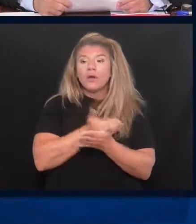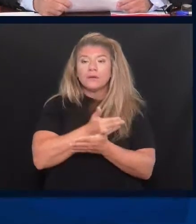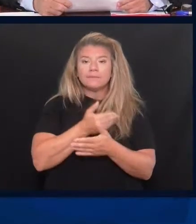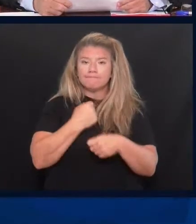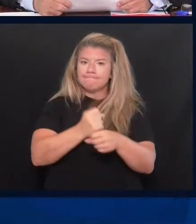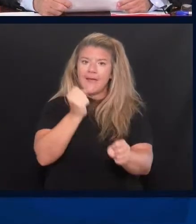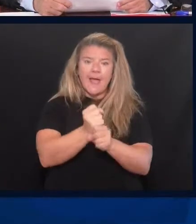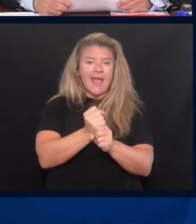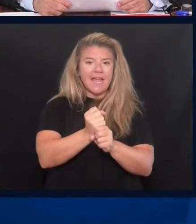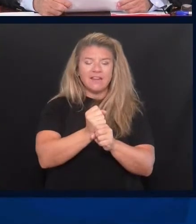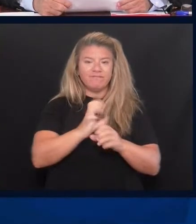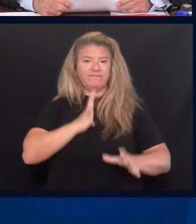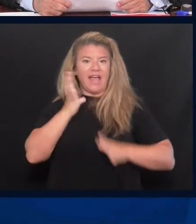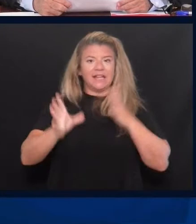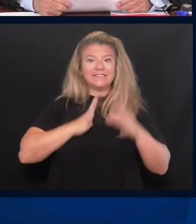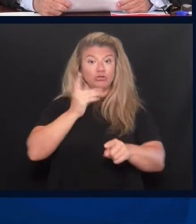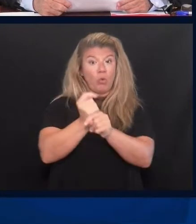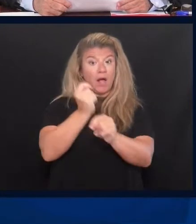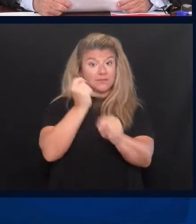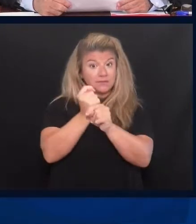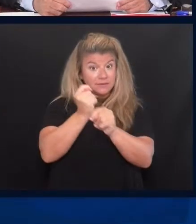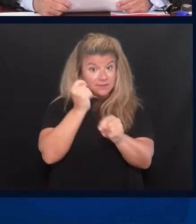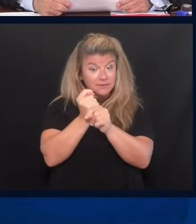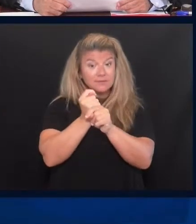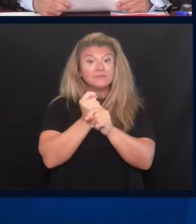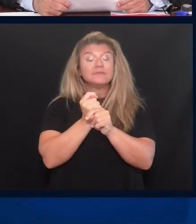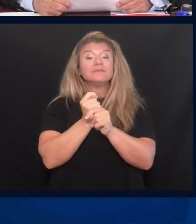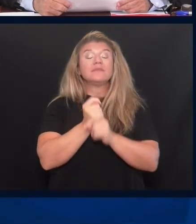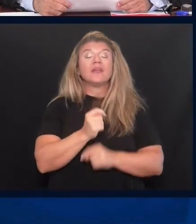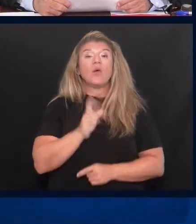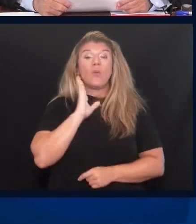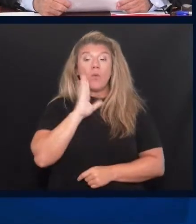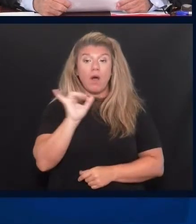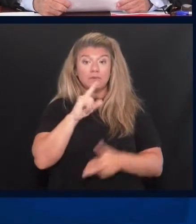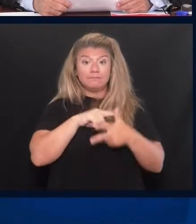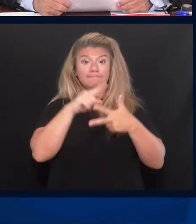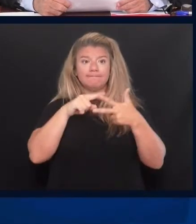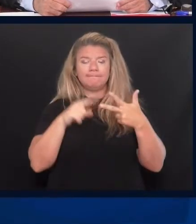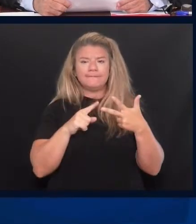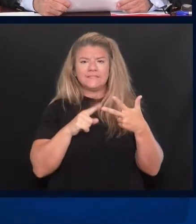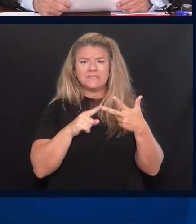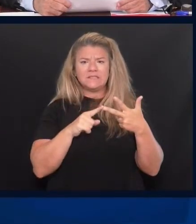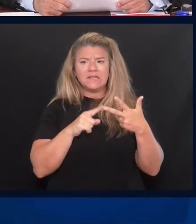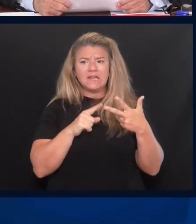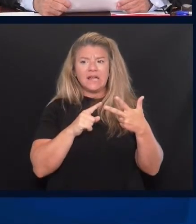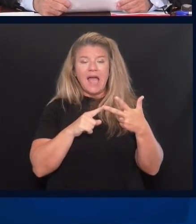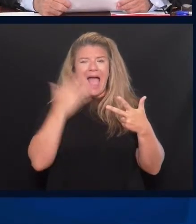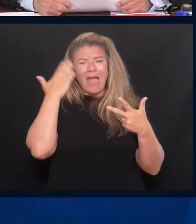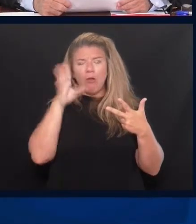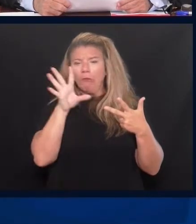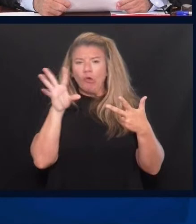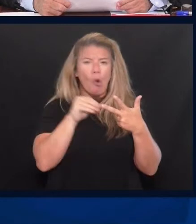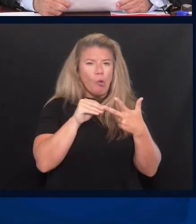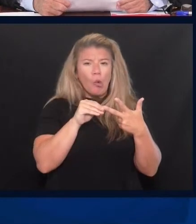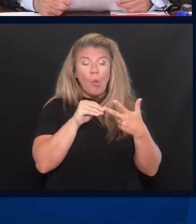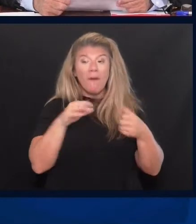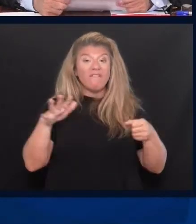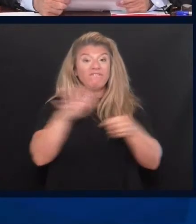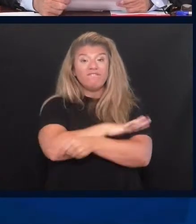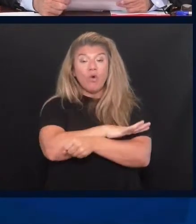custom outfitted trucks. We'll be giving away, I don't know the total number of full